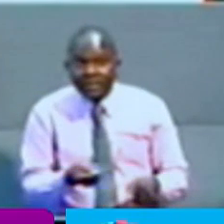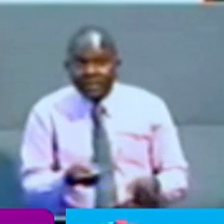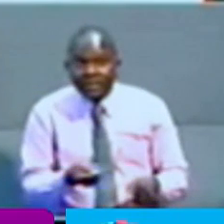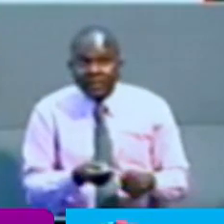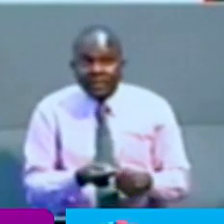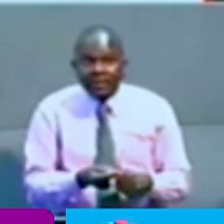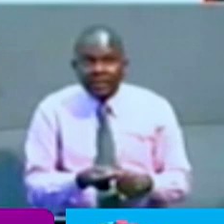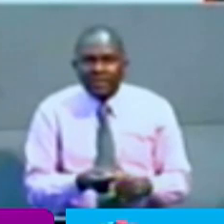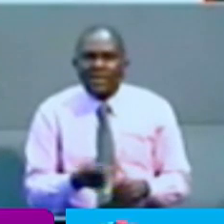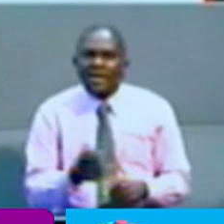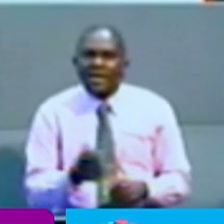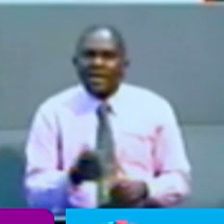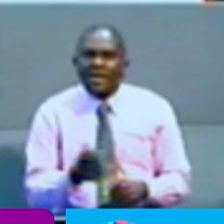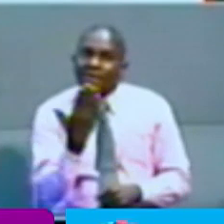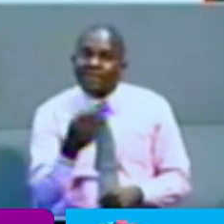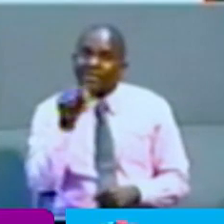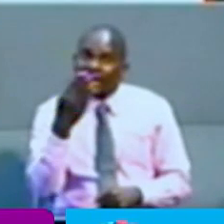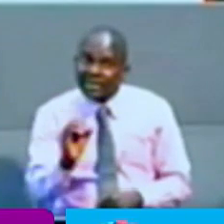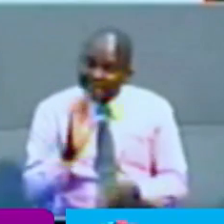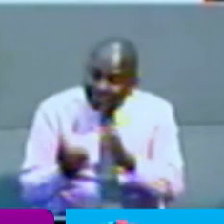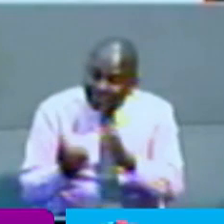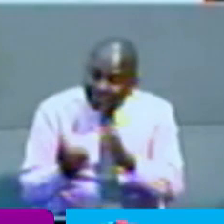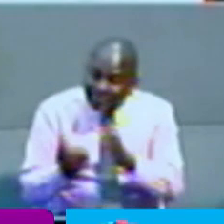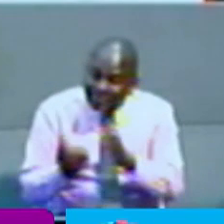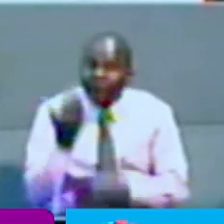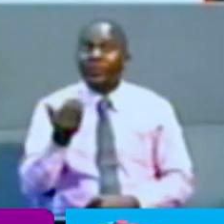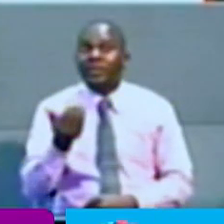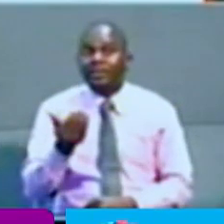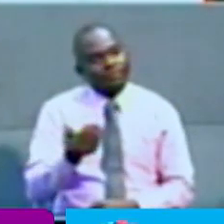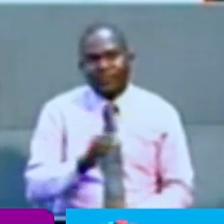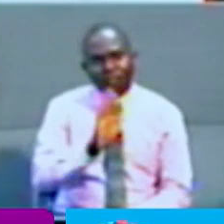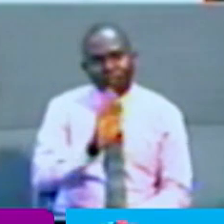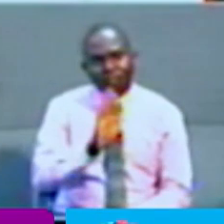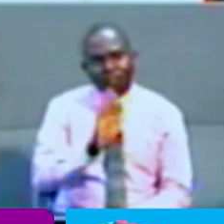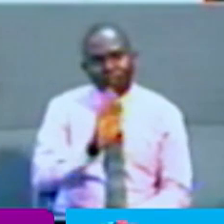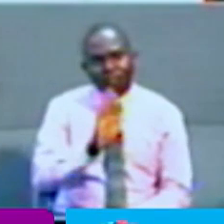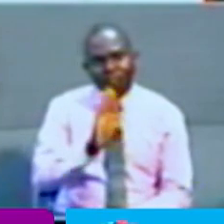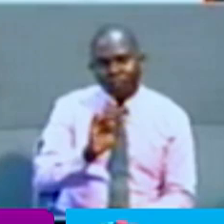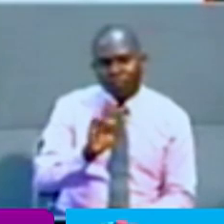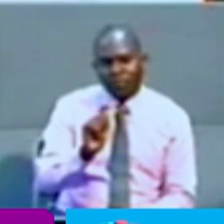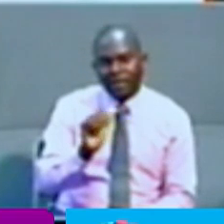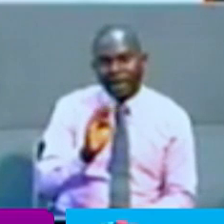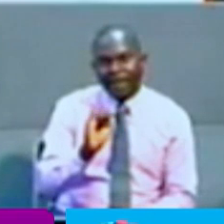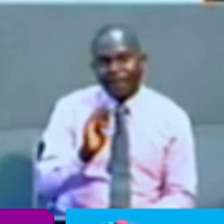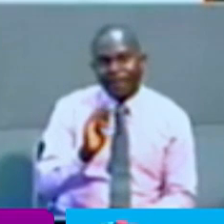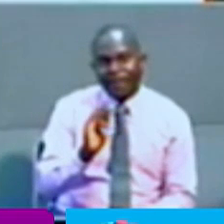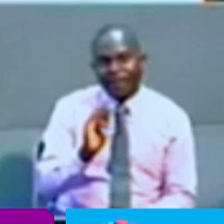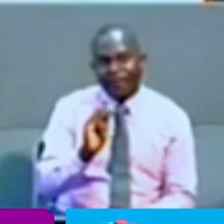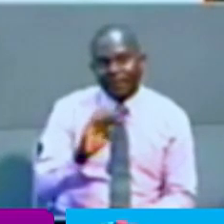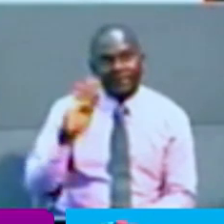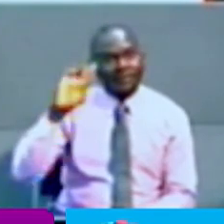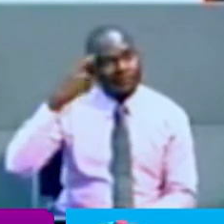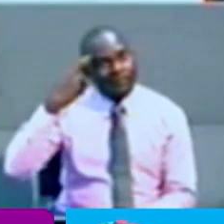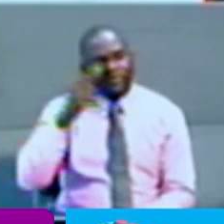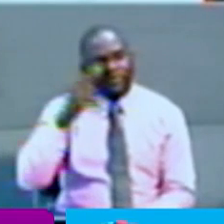5:30 in the morning. It is as if I feel as if I am in Utabika. As if I am a mad person. How